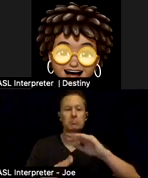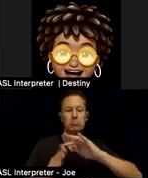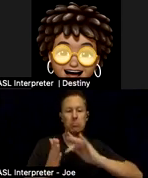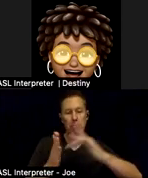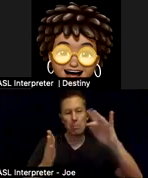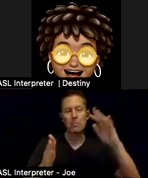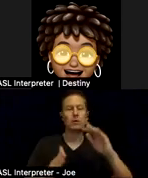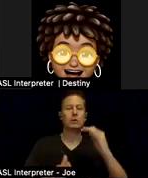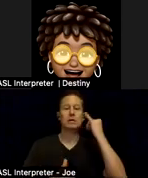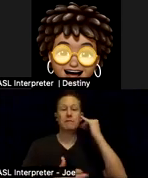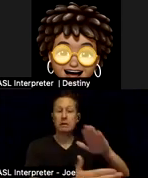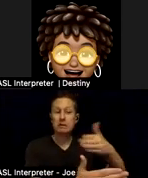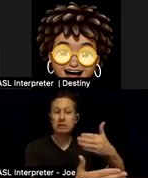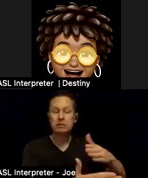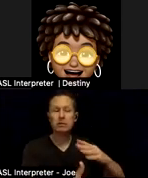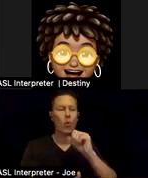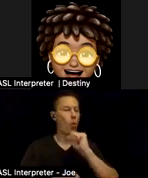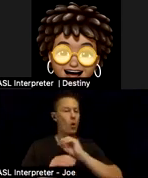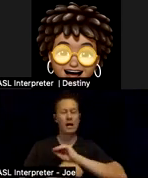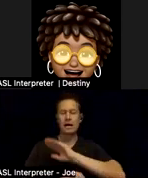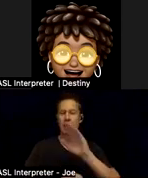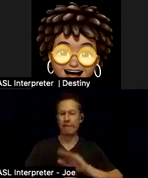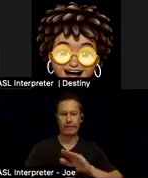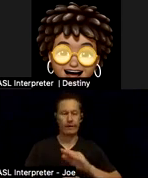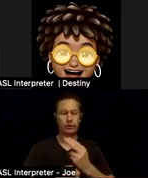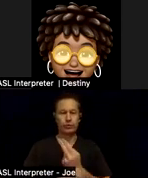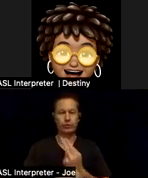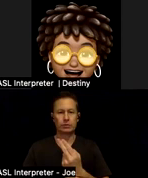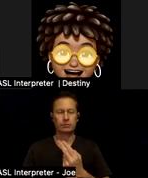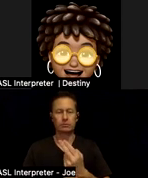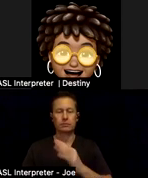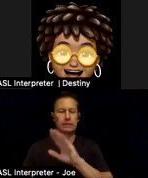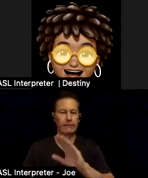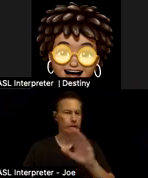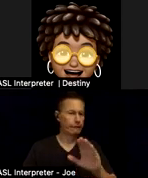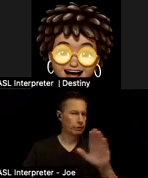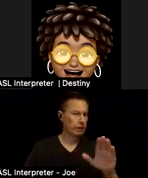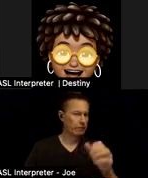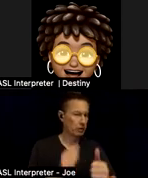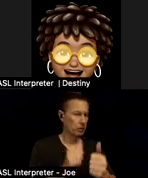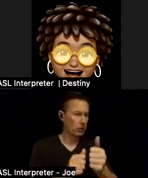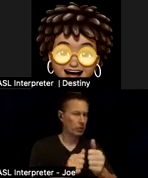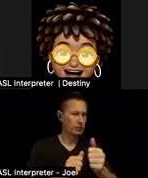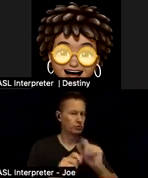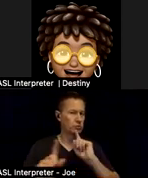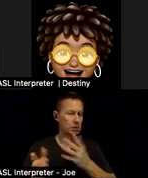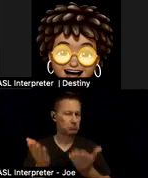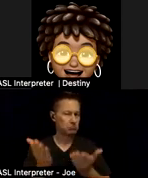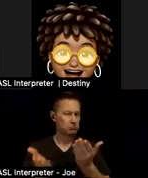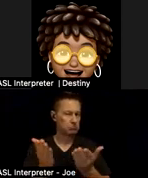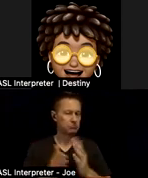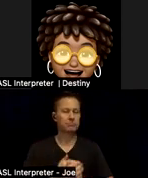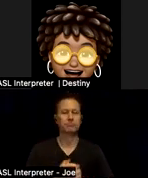Or under no circumstances should you do this, as in never, never, never, never, if you need that to remember that